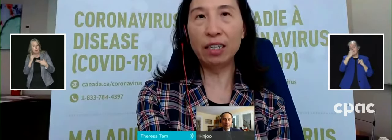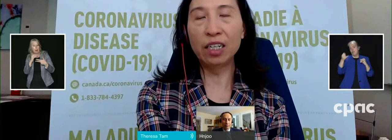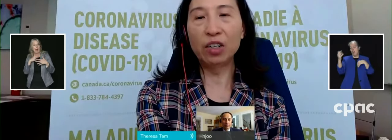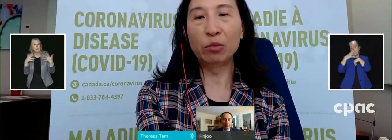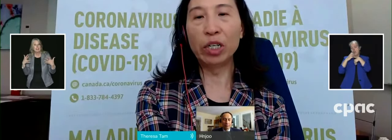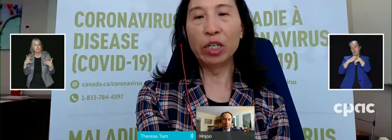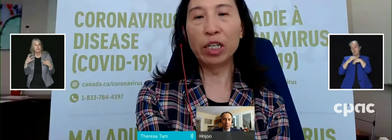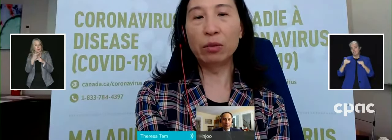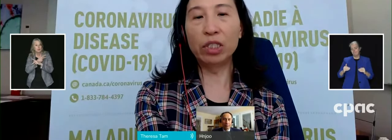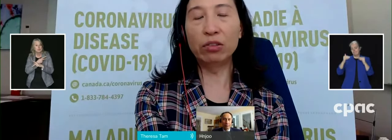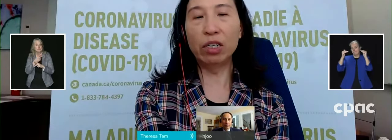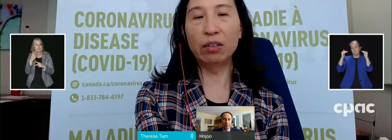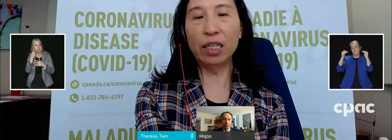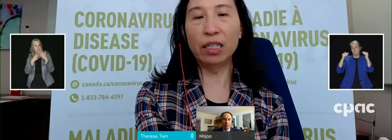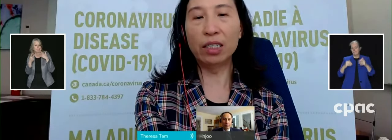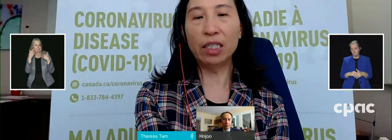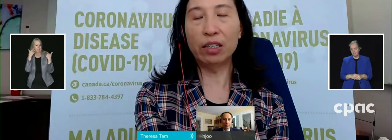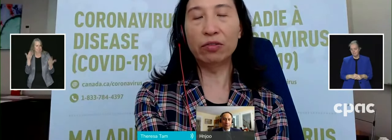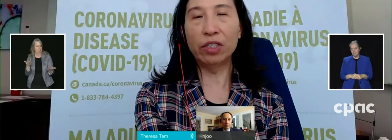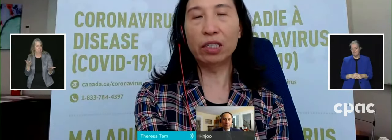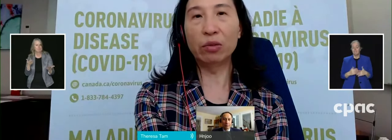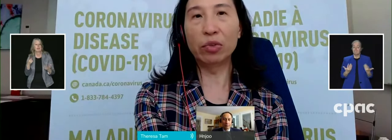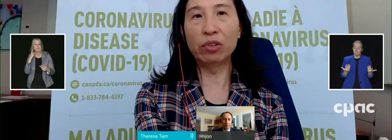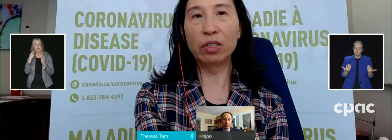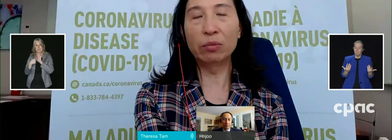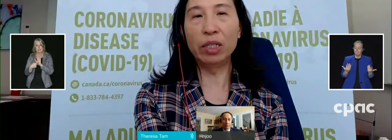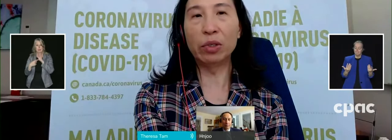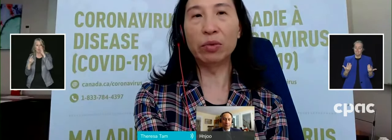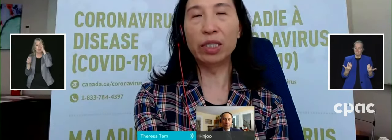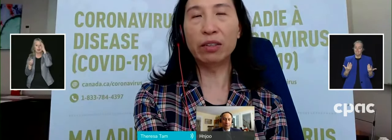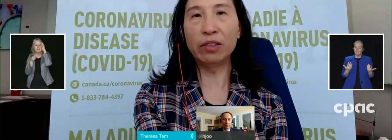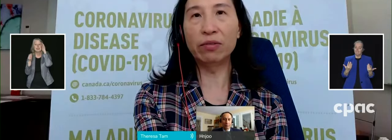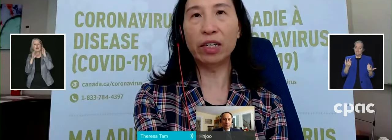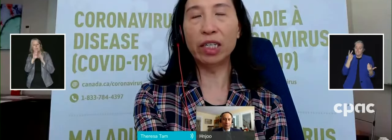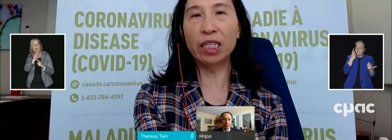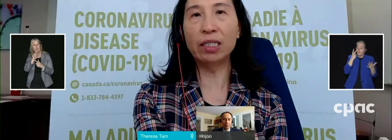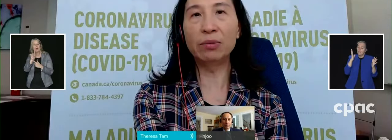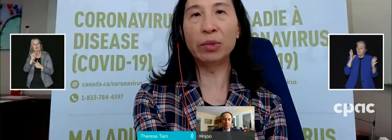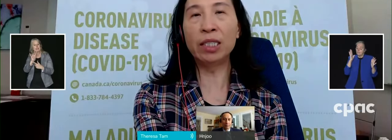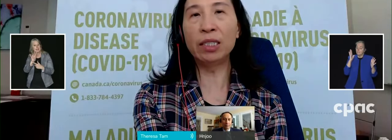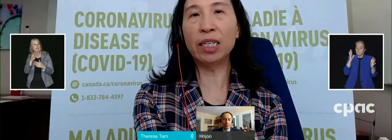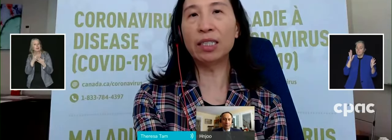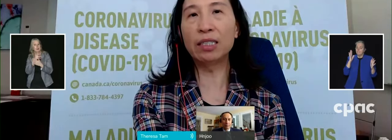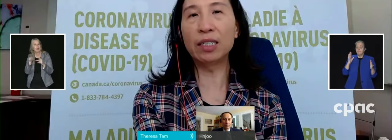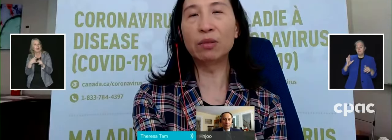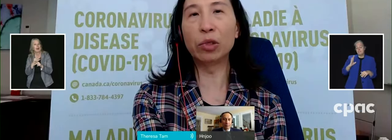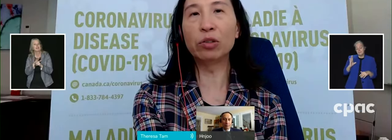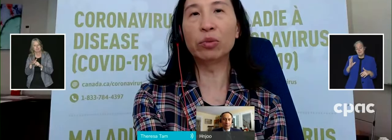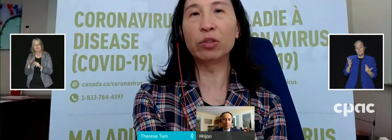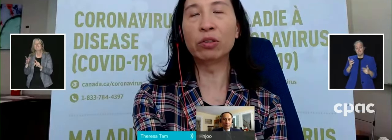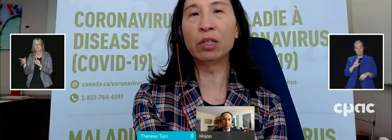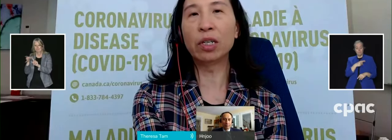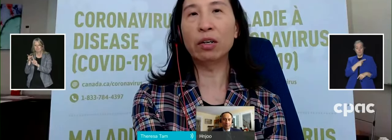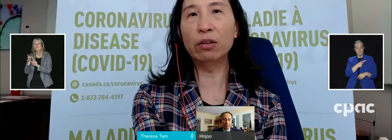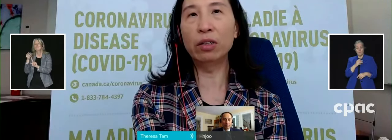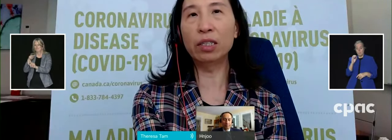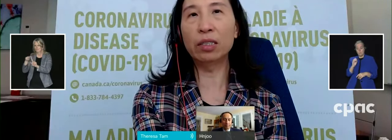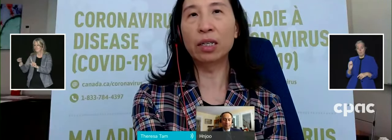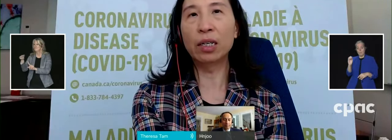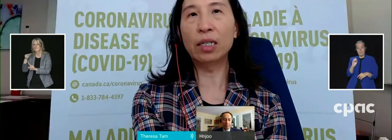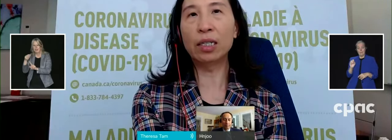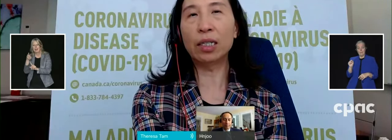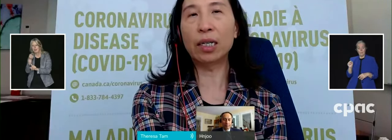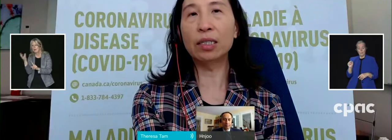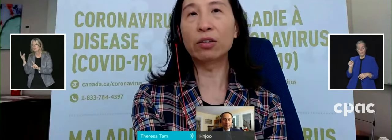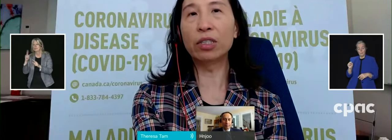be seen. But we do know that in Ontario, for example, the B117 variant has been detected in multiple health